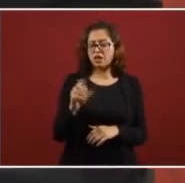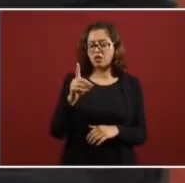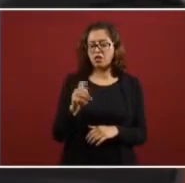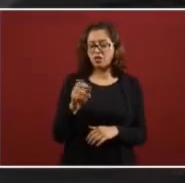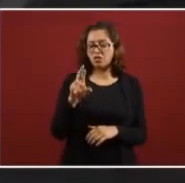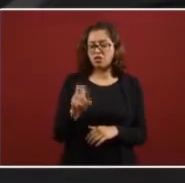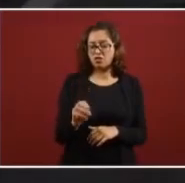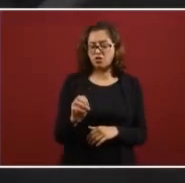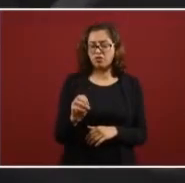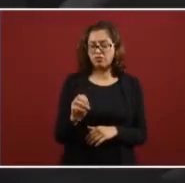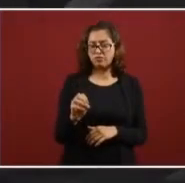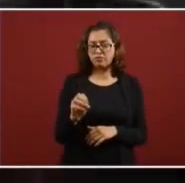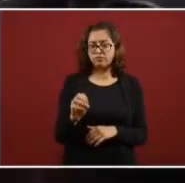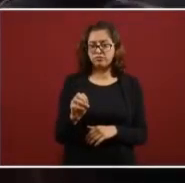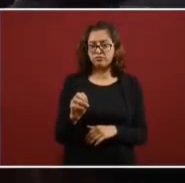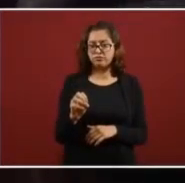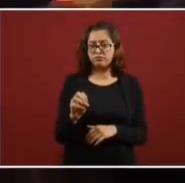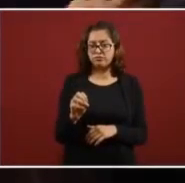Eliodoro